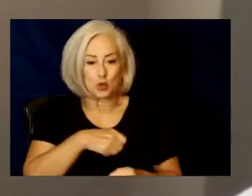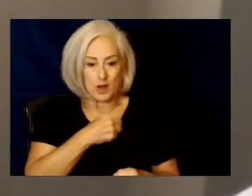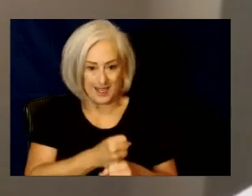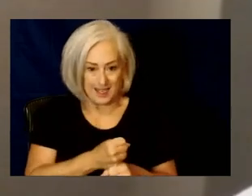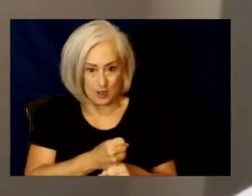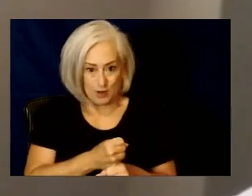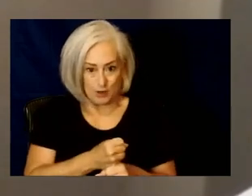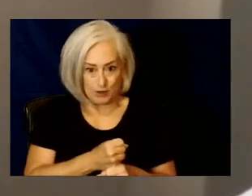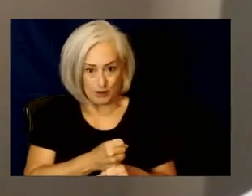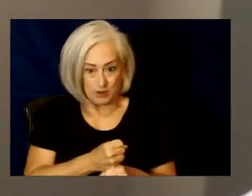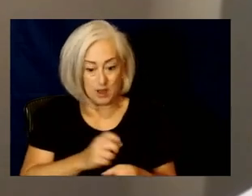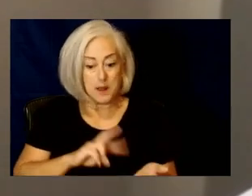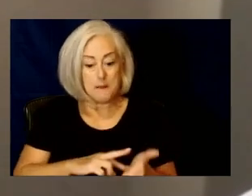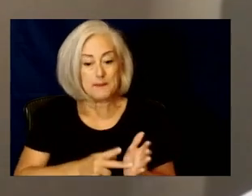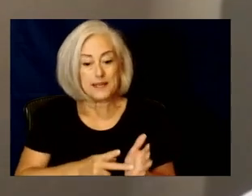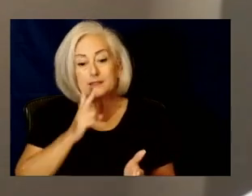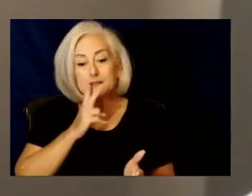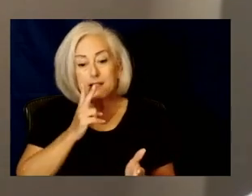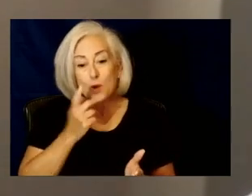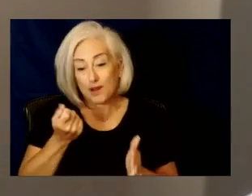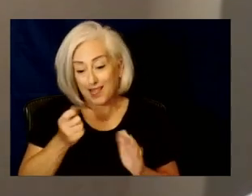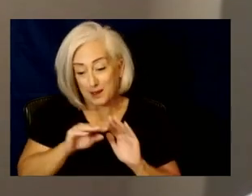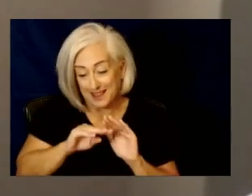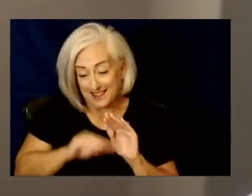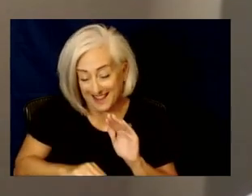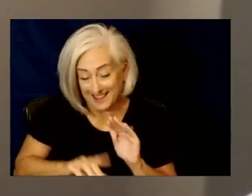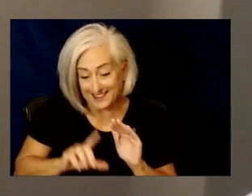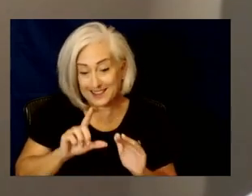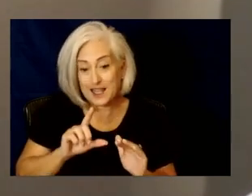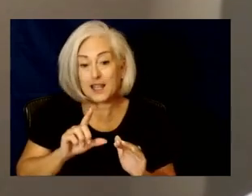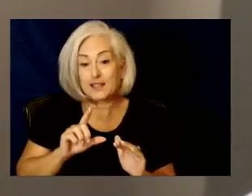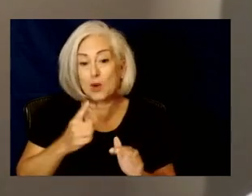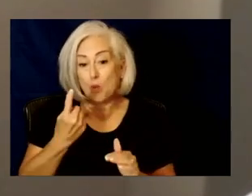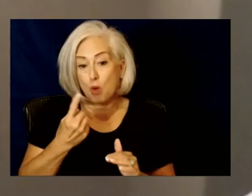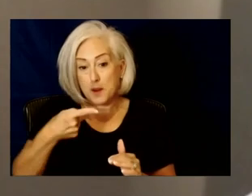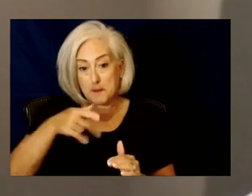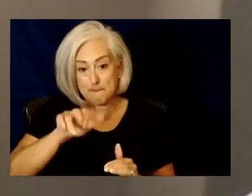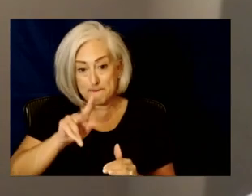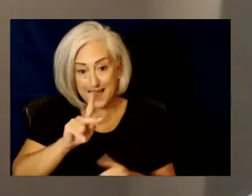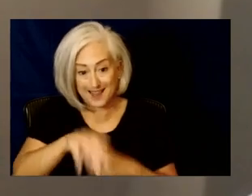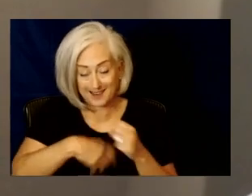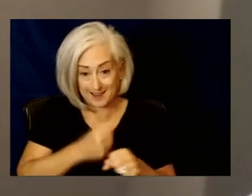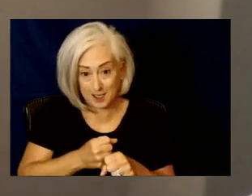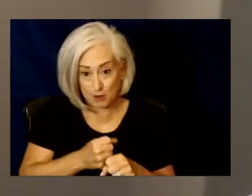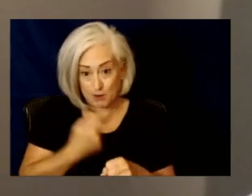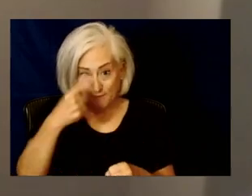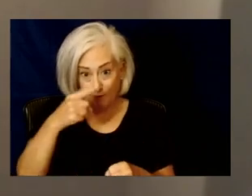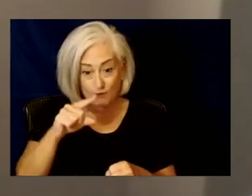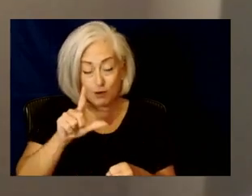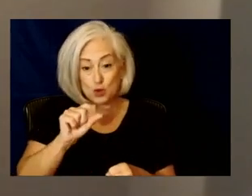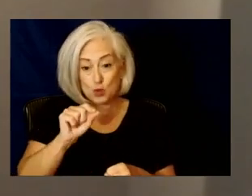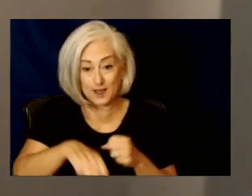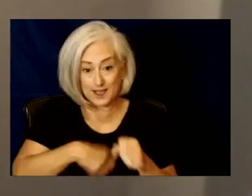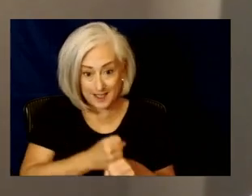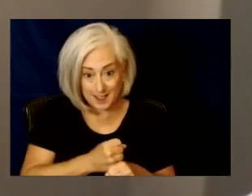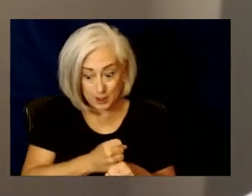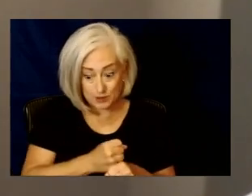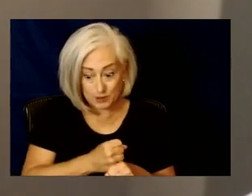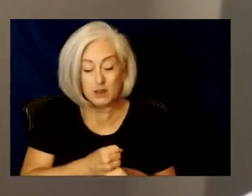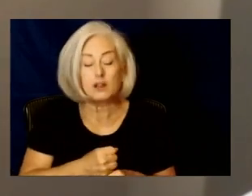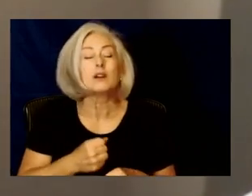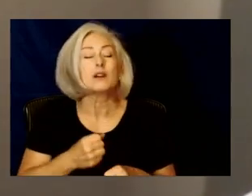less also qualify, with the evidence showing that if we screen a little bit younger population and those who smoked a little bit